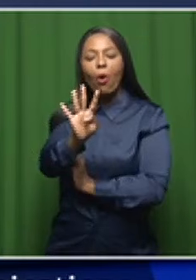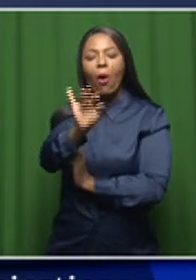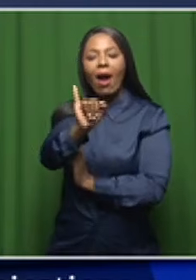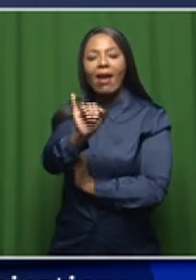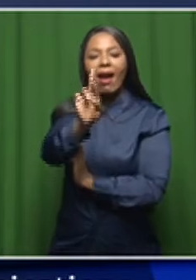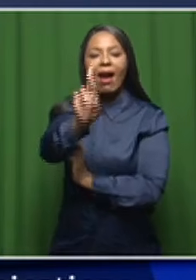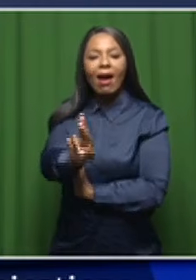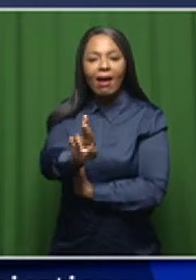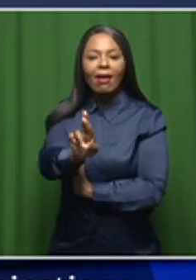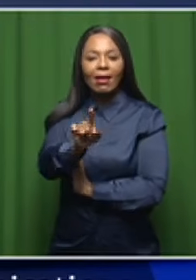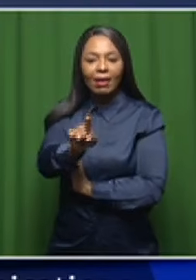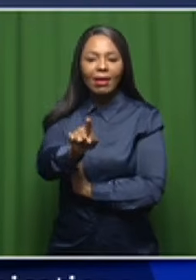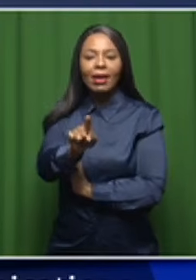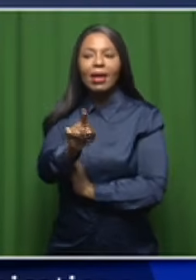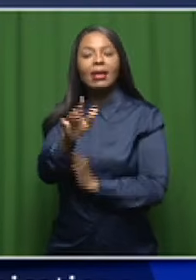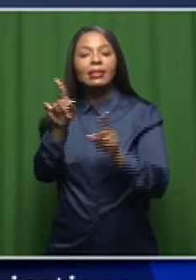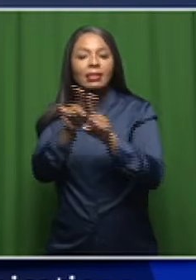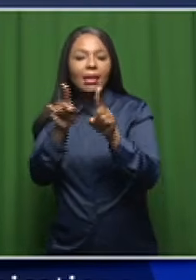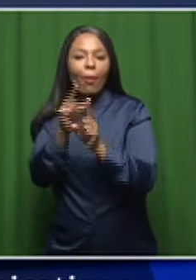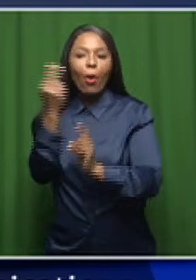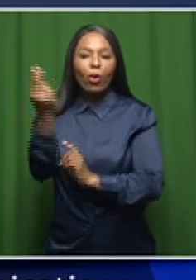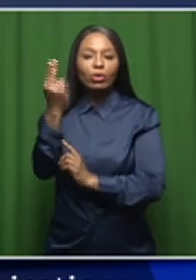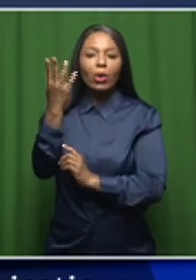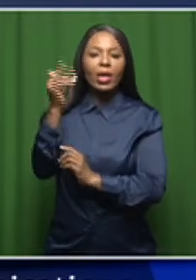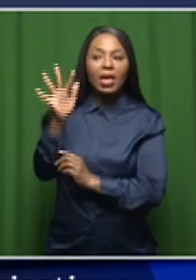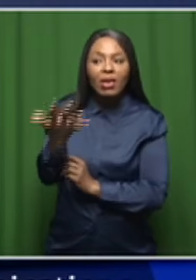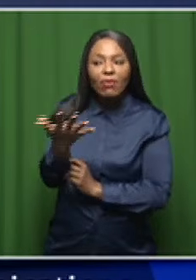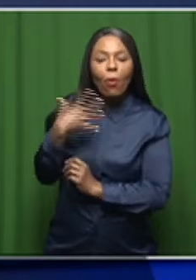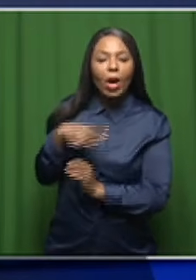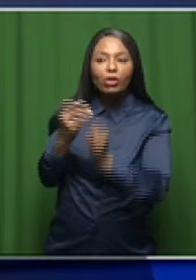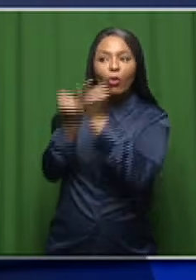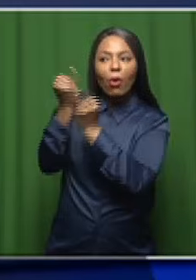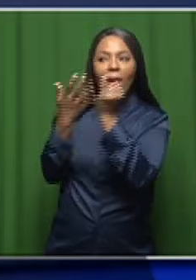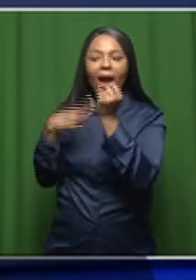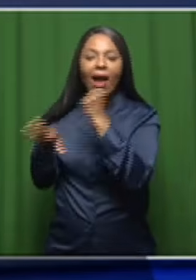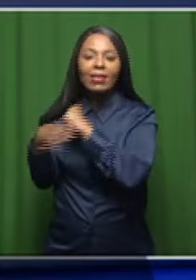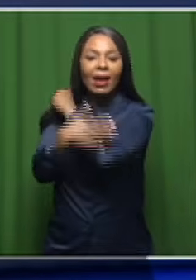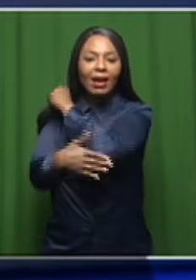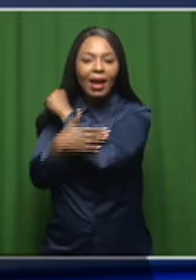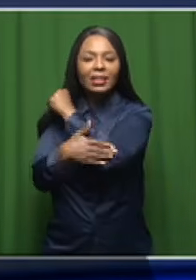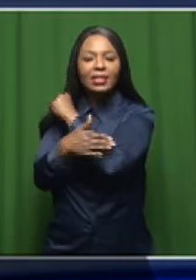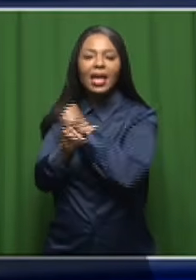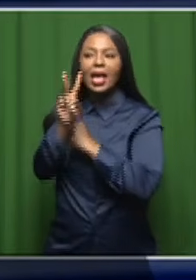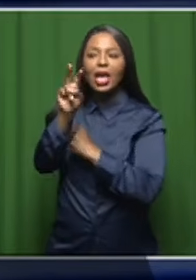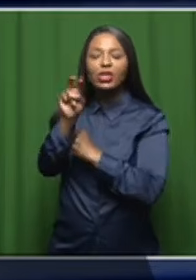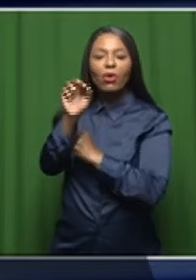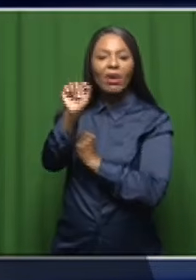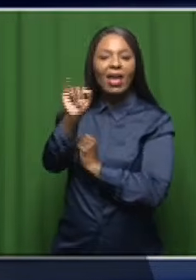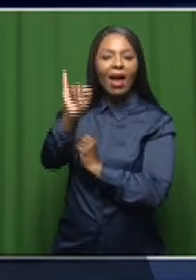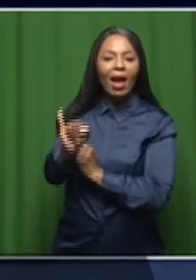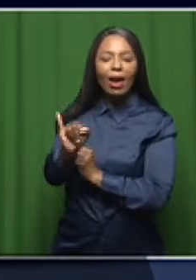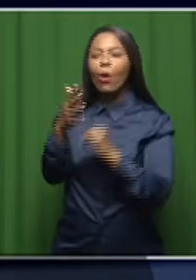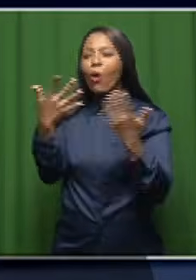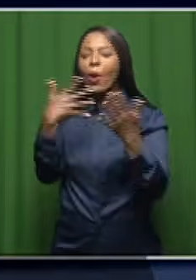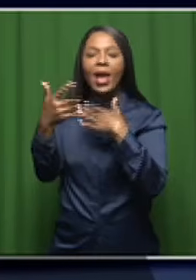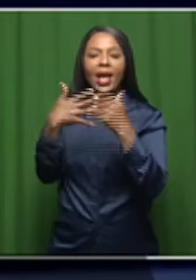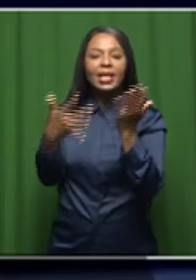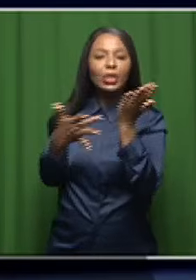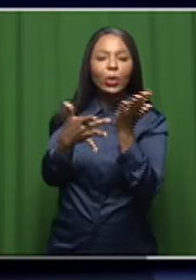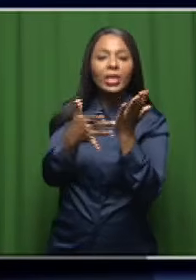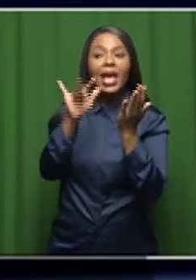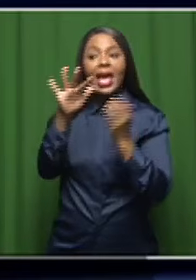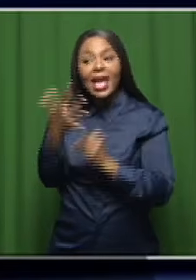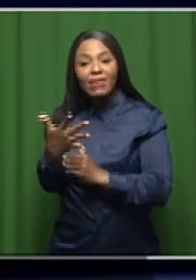if we are going to be one of those competitive countries when it comes to AI or any other emerging technology, if we want to thrive